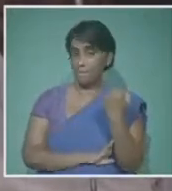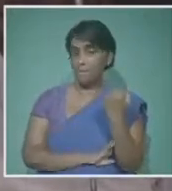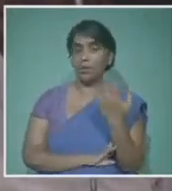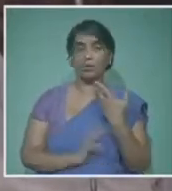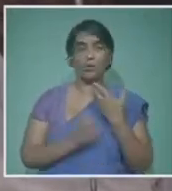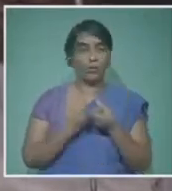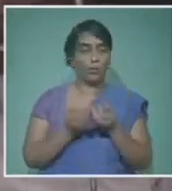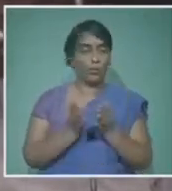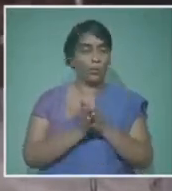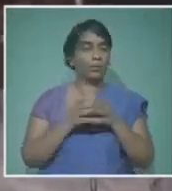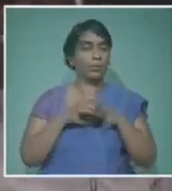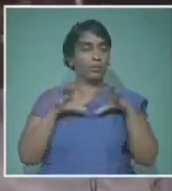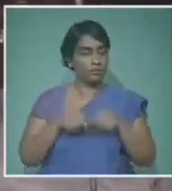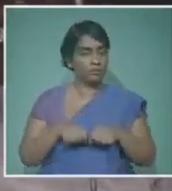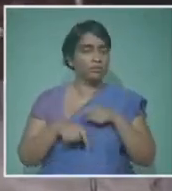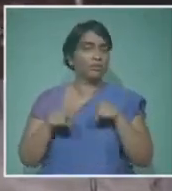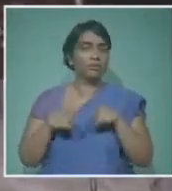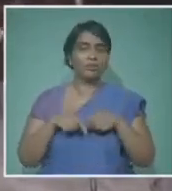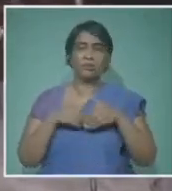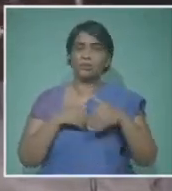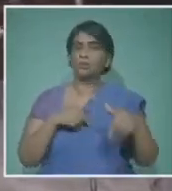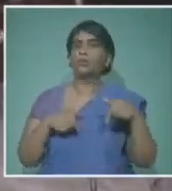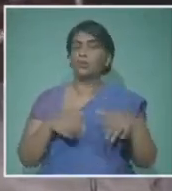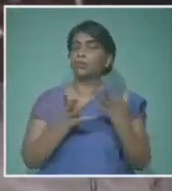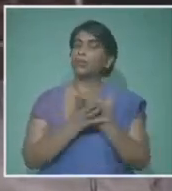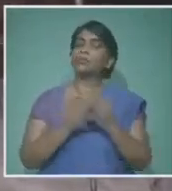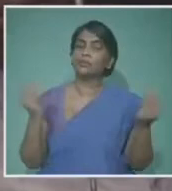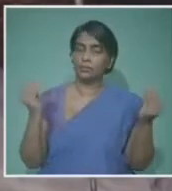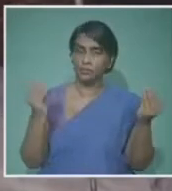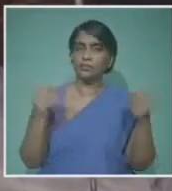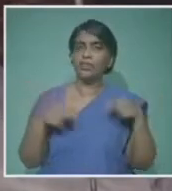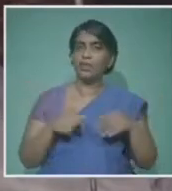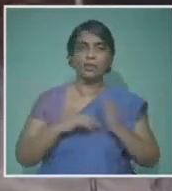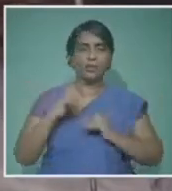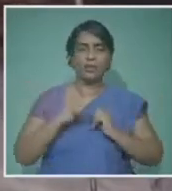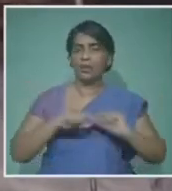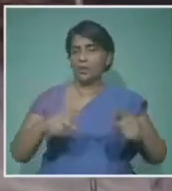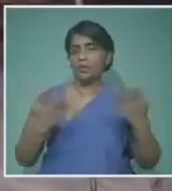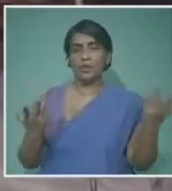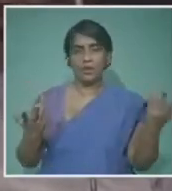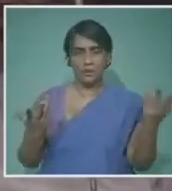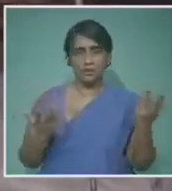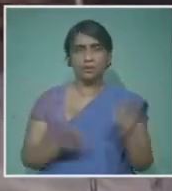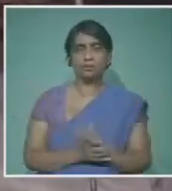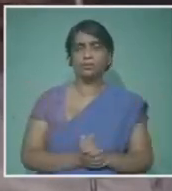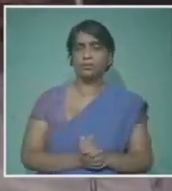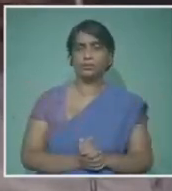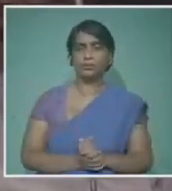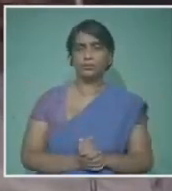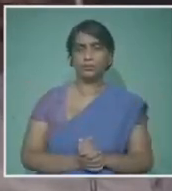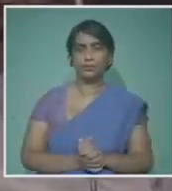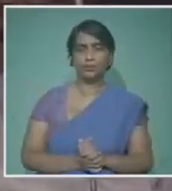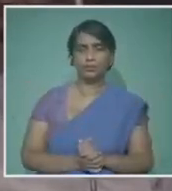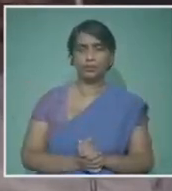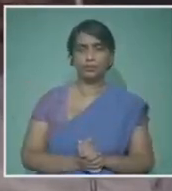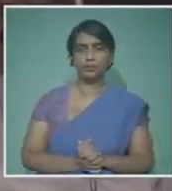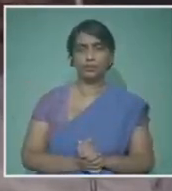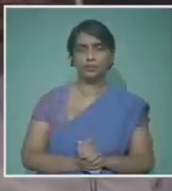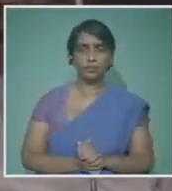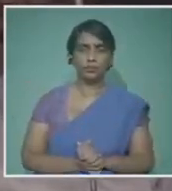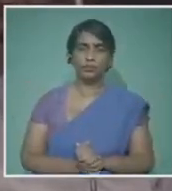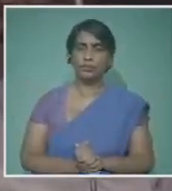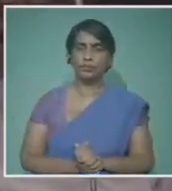have ceased to exist defa ani patten gattara ara term ekak awilla thiyenne ehemai ara legal term ekak hatiyata